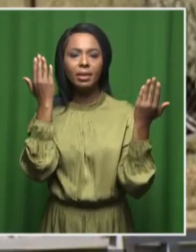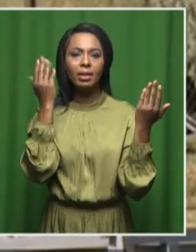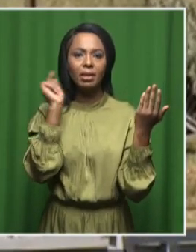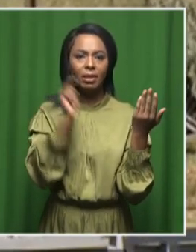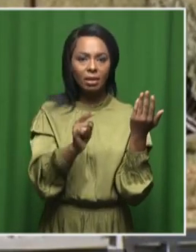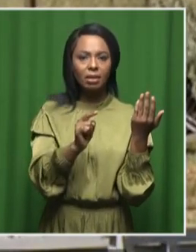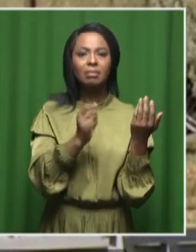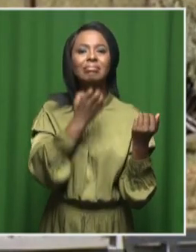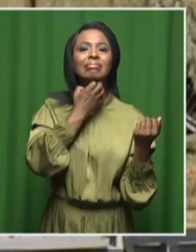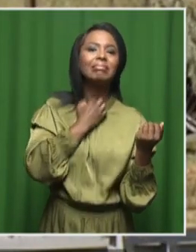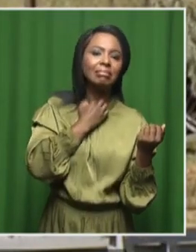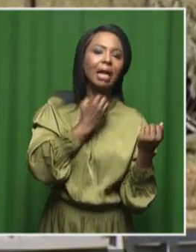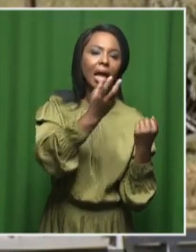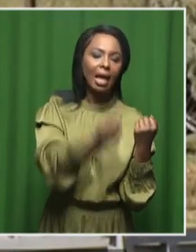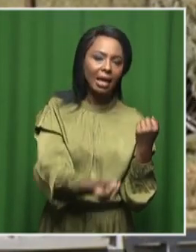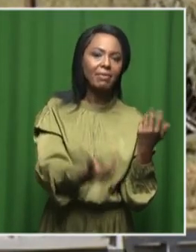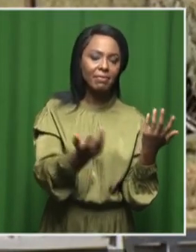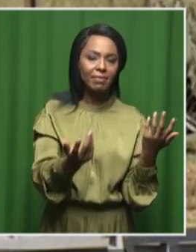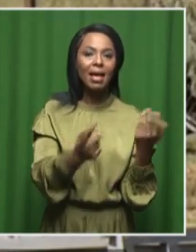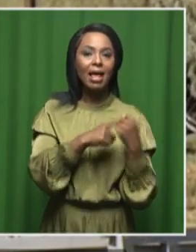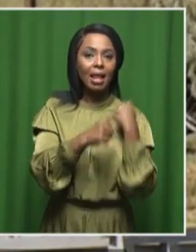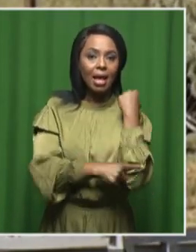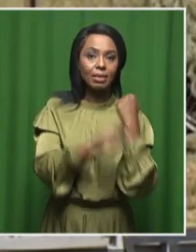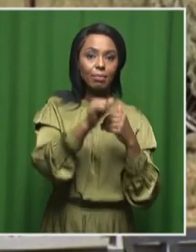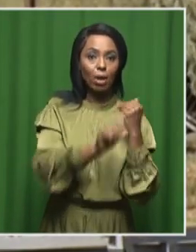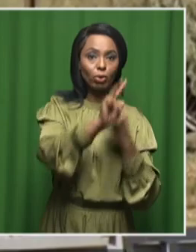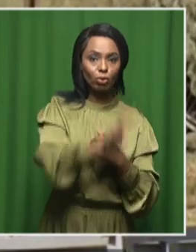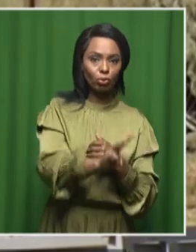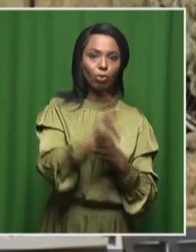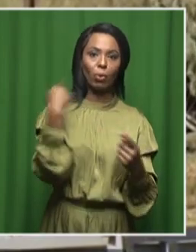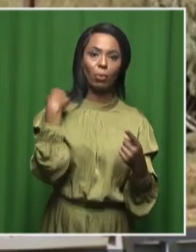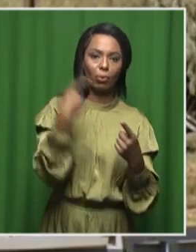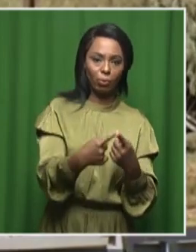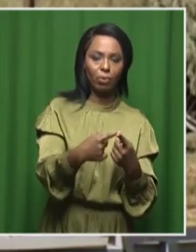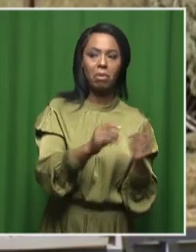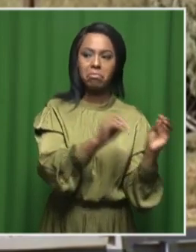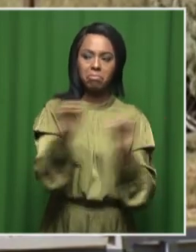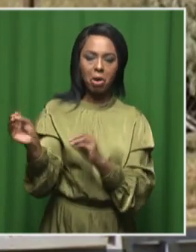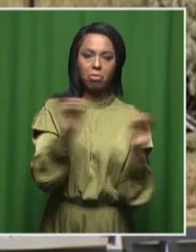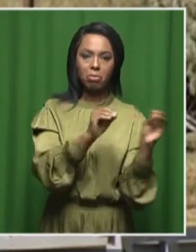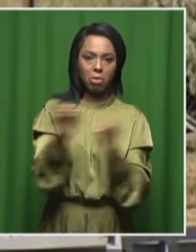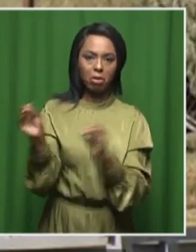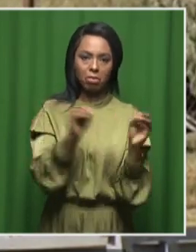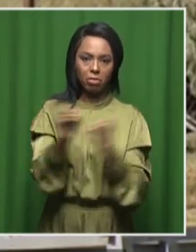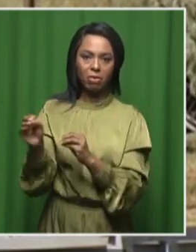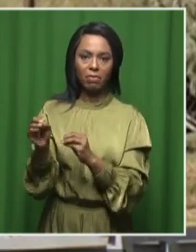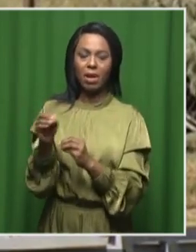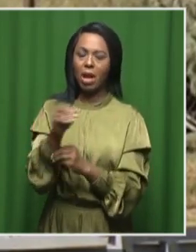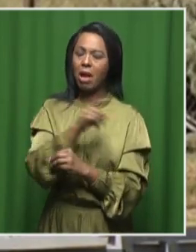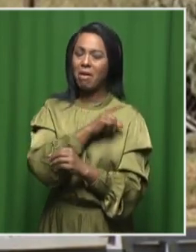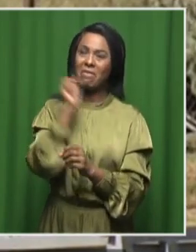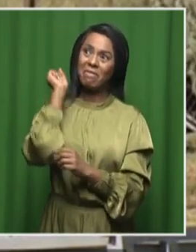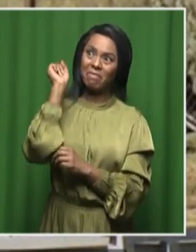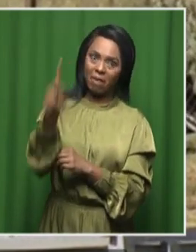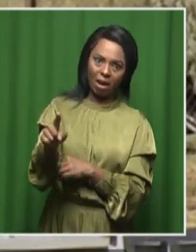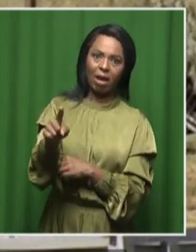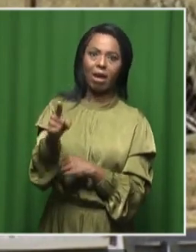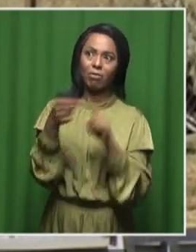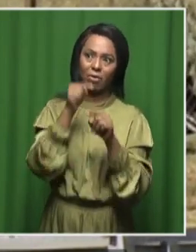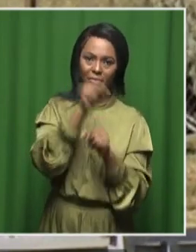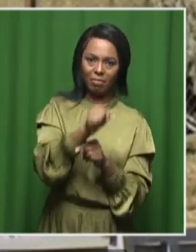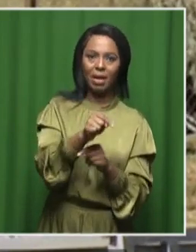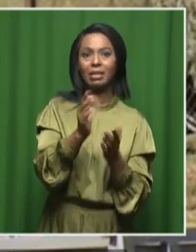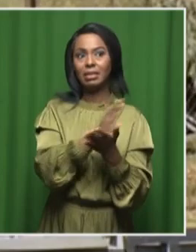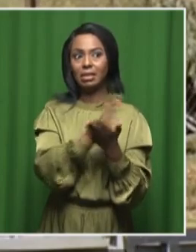situation. But luckily with the care in the last 2 months, where we are able to bring them here through a long trip, complicated trip, dangerous